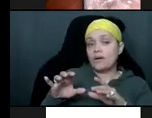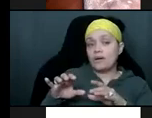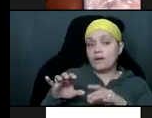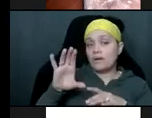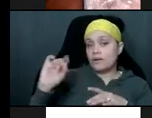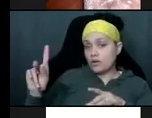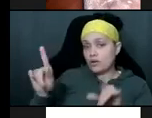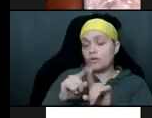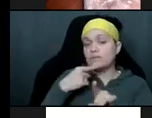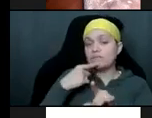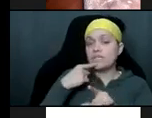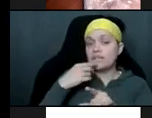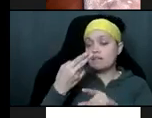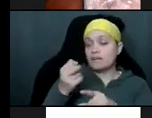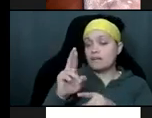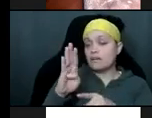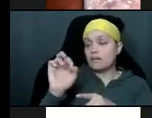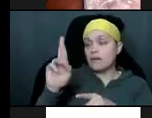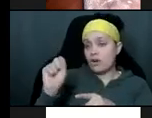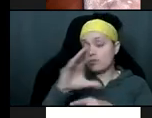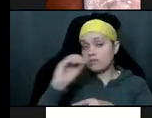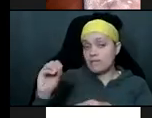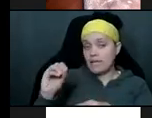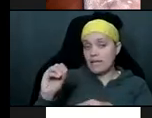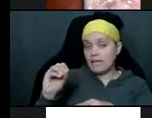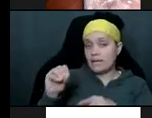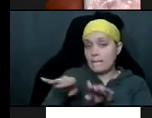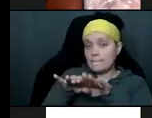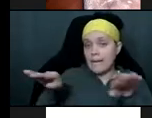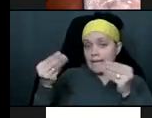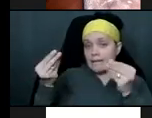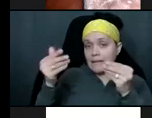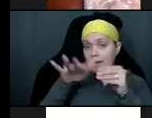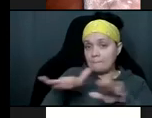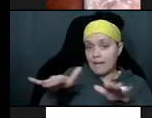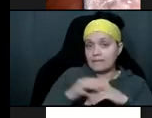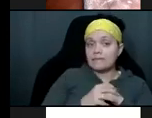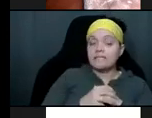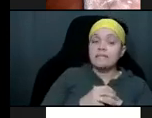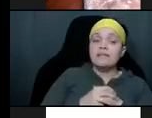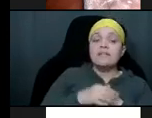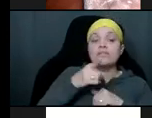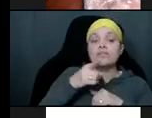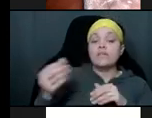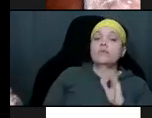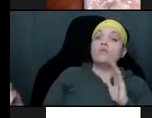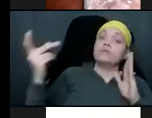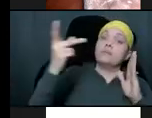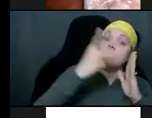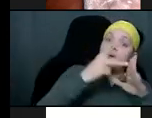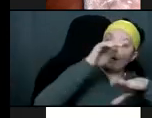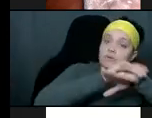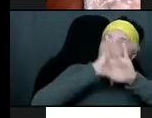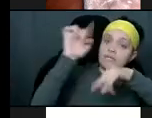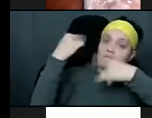said there are harbors and coastal plains. So he goes back to Britain